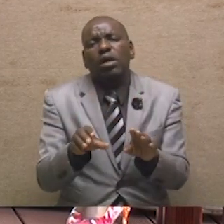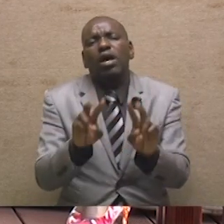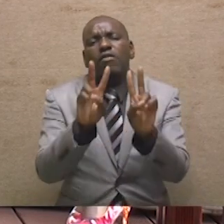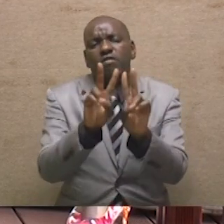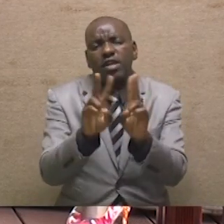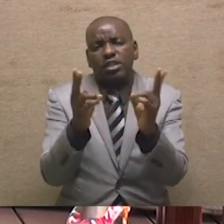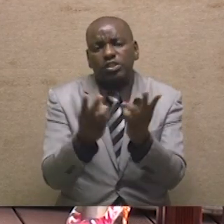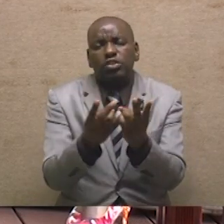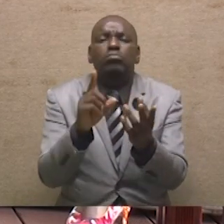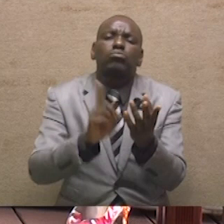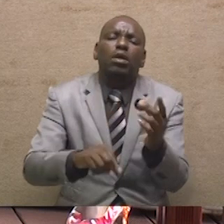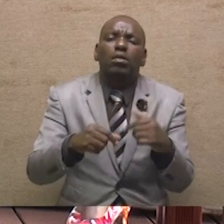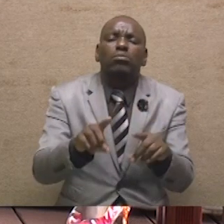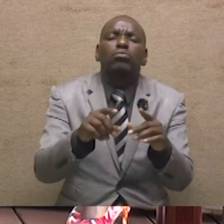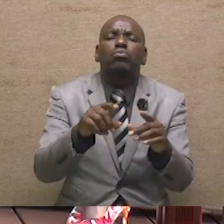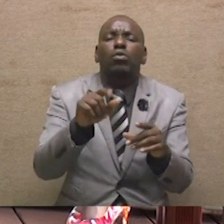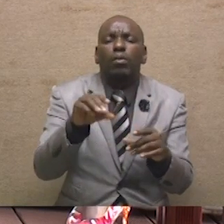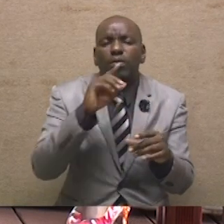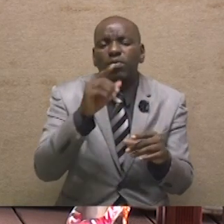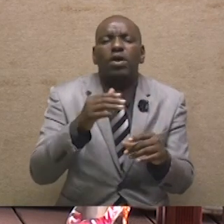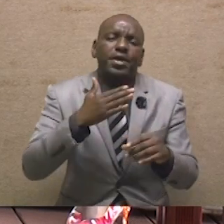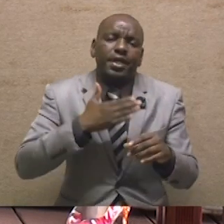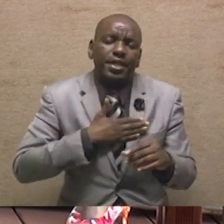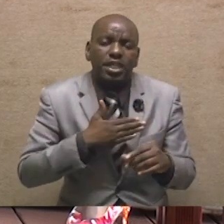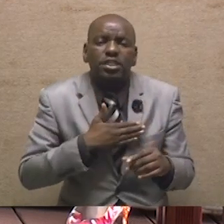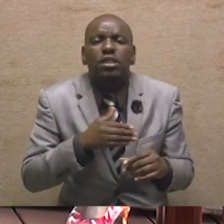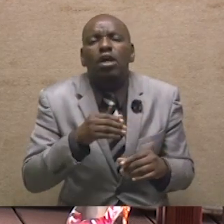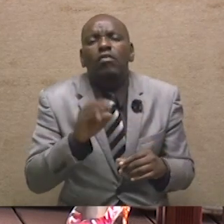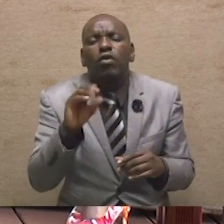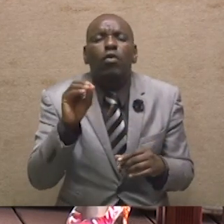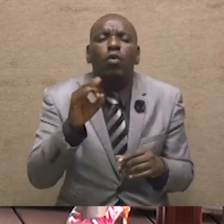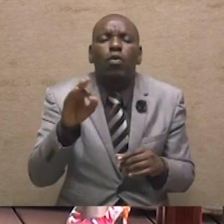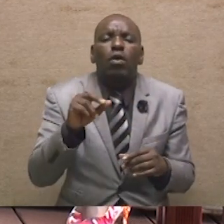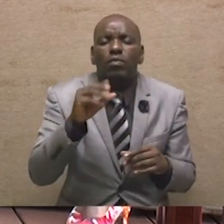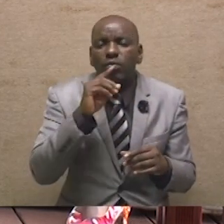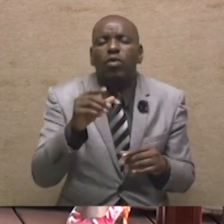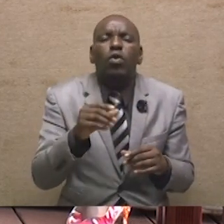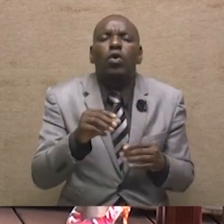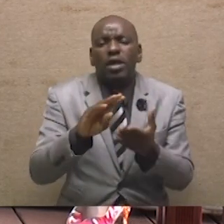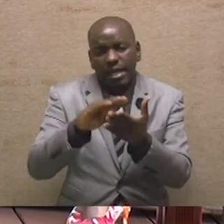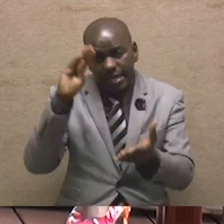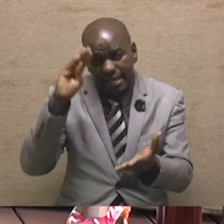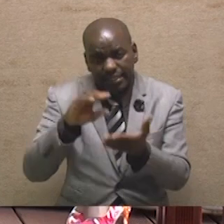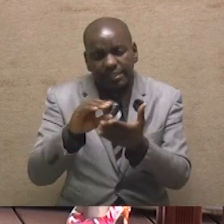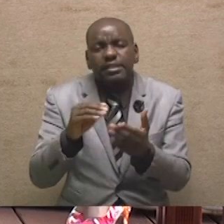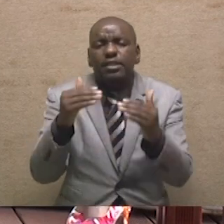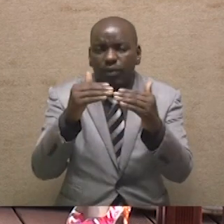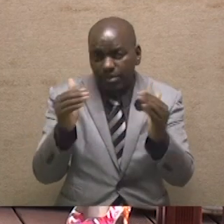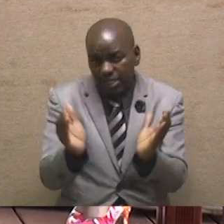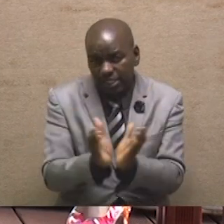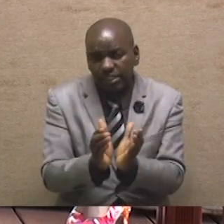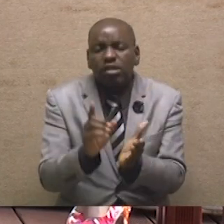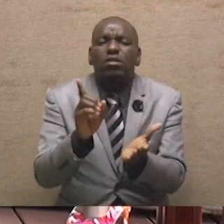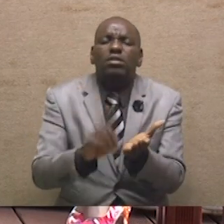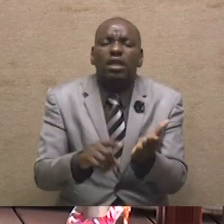resettled, or a housing estate recently established. There's need for kids